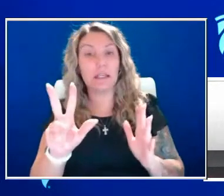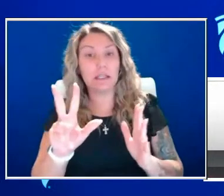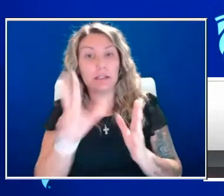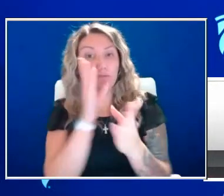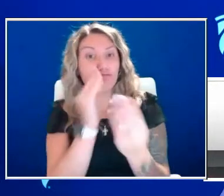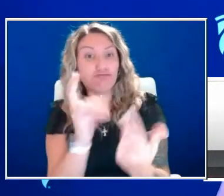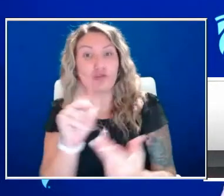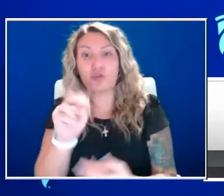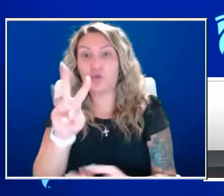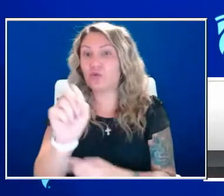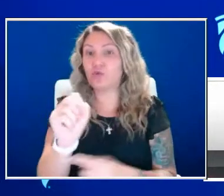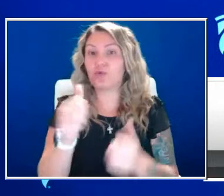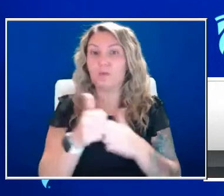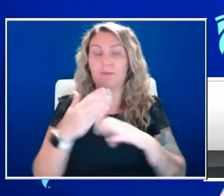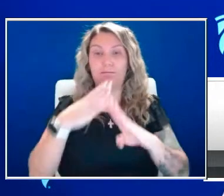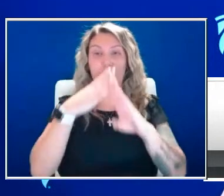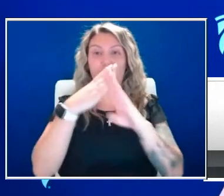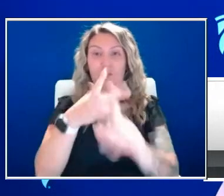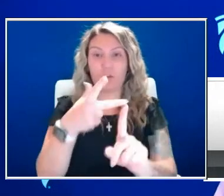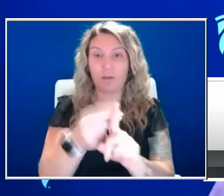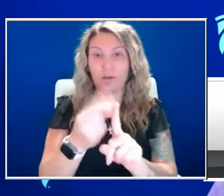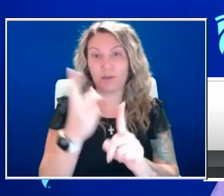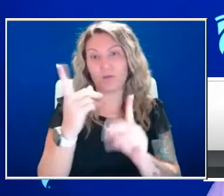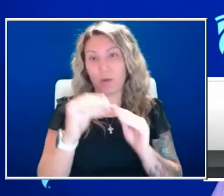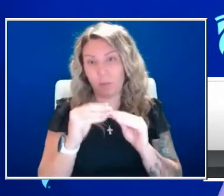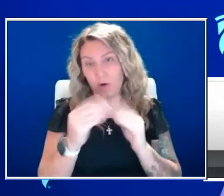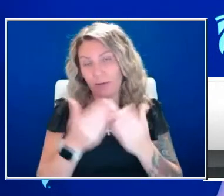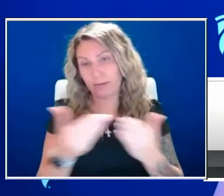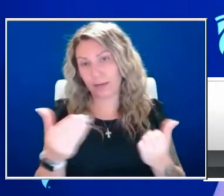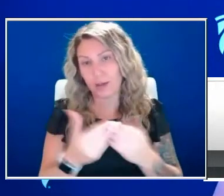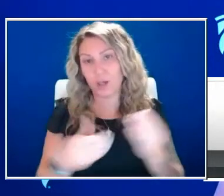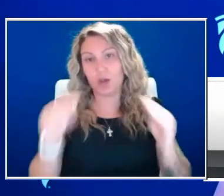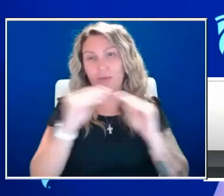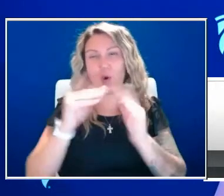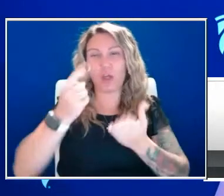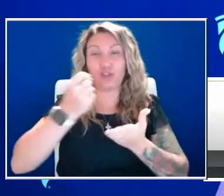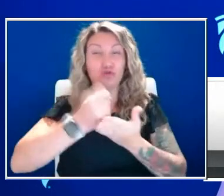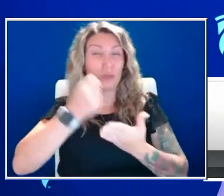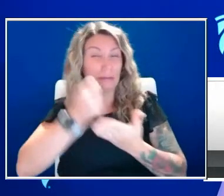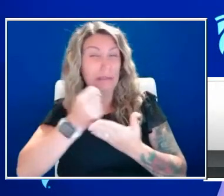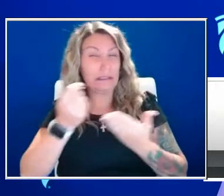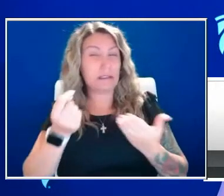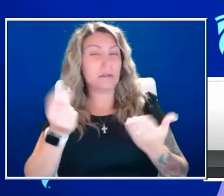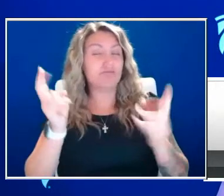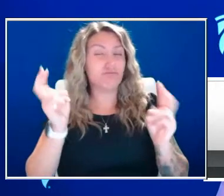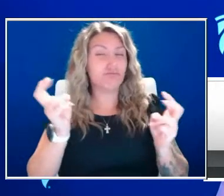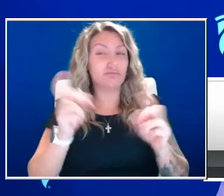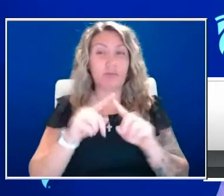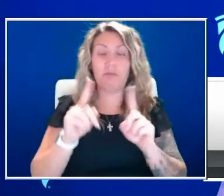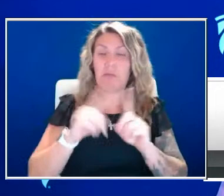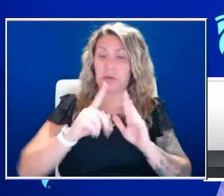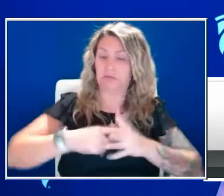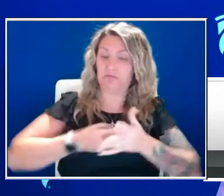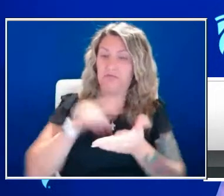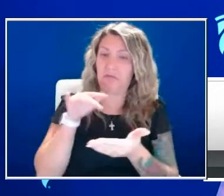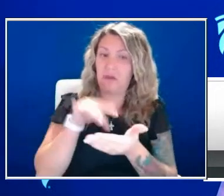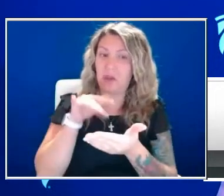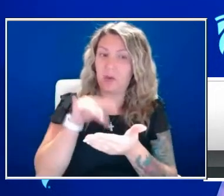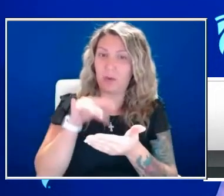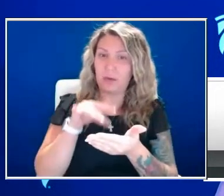vaccines. This is one more thing, maybe more in the treatment realm. Good initial study to look at initial